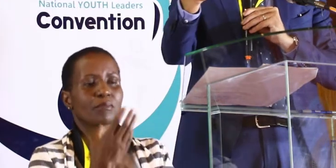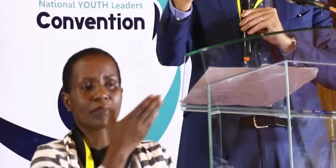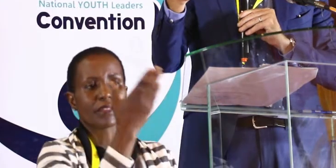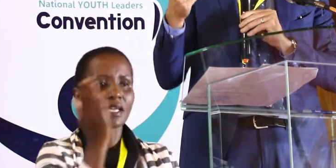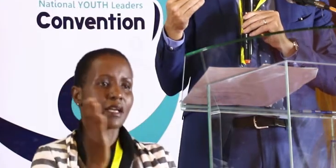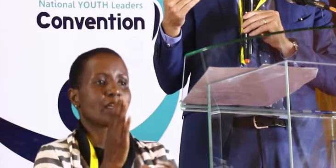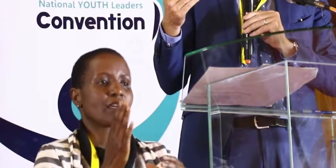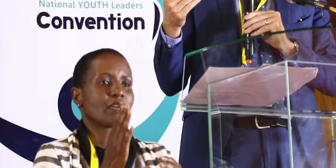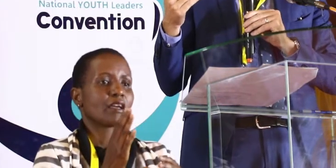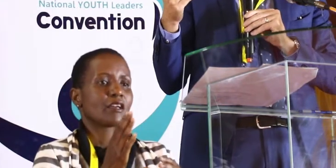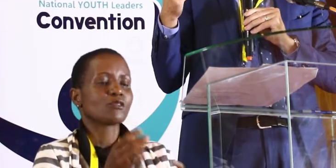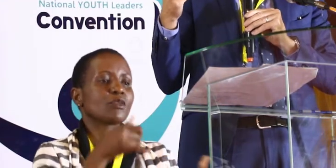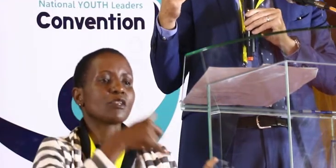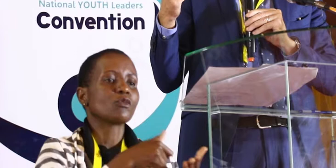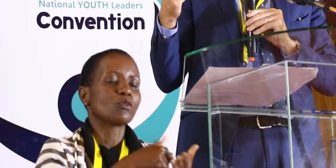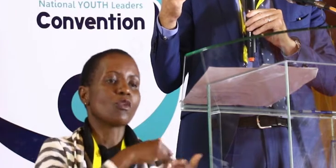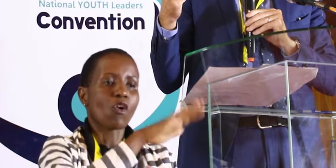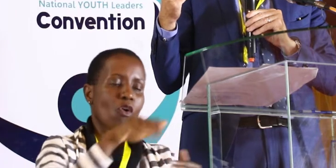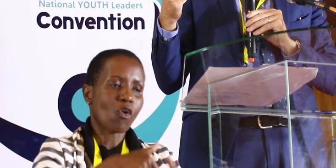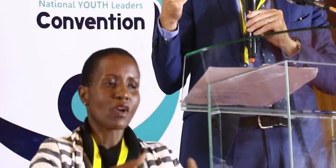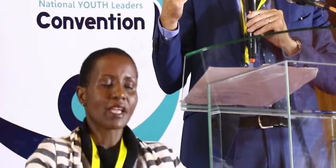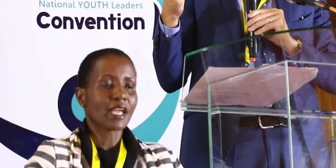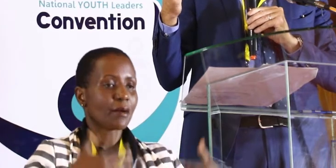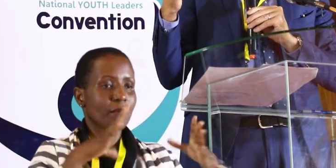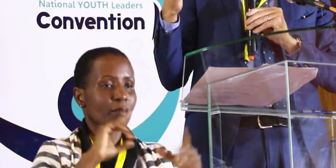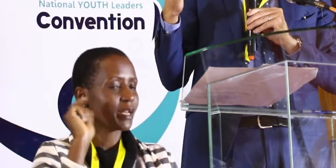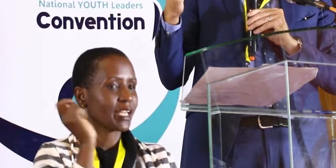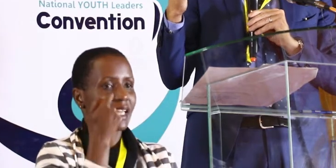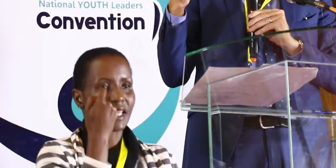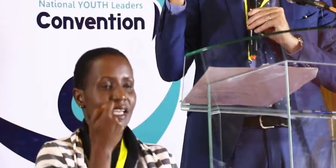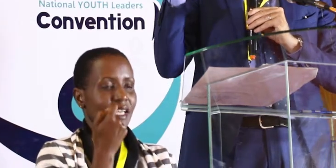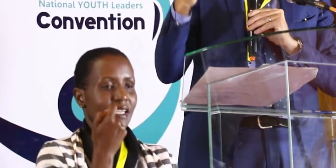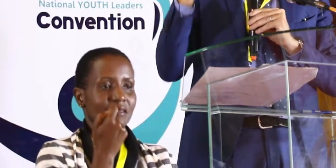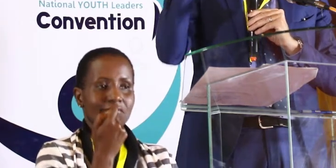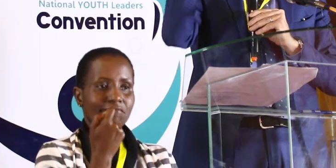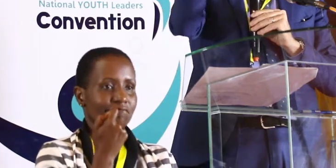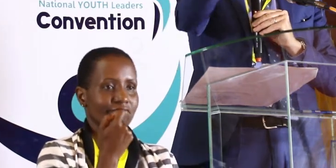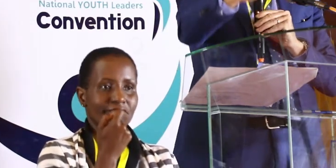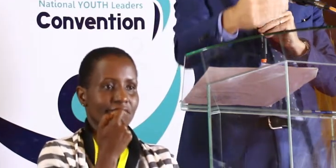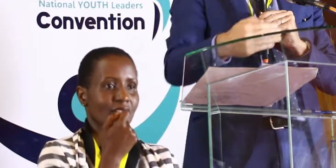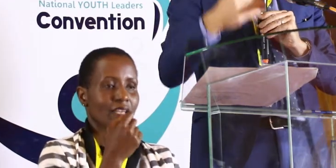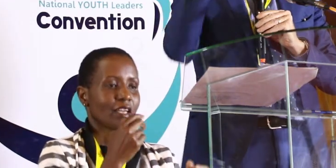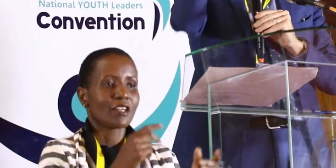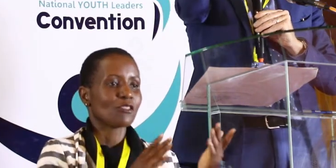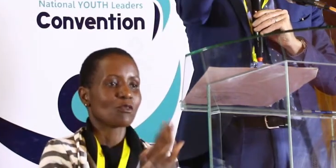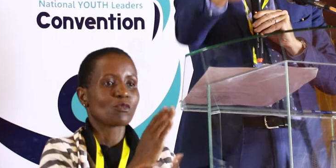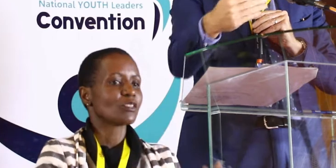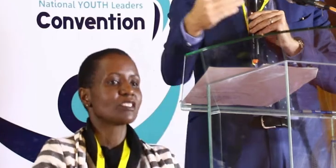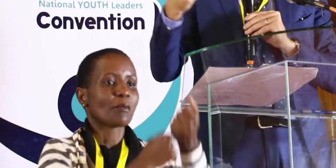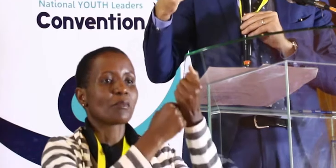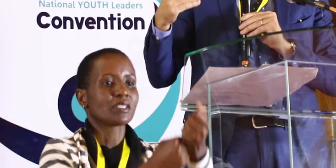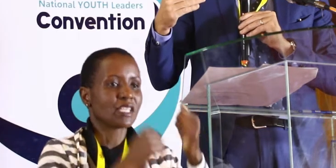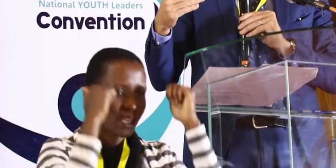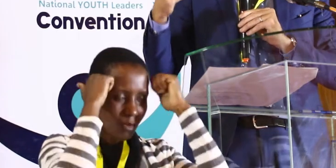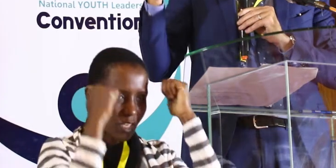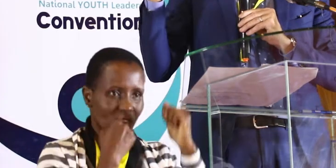to include young people in Kenya is not just by supporting the formal